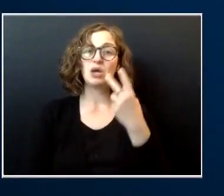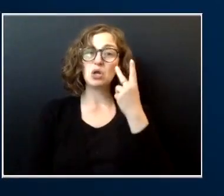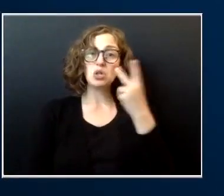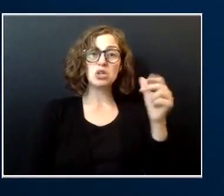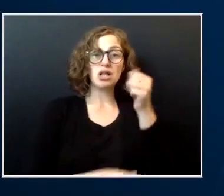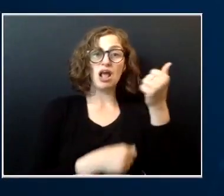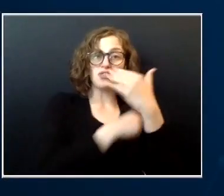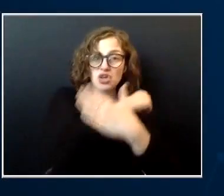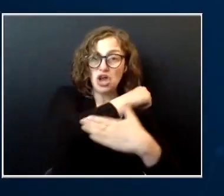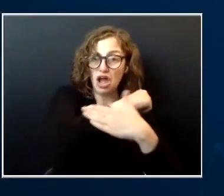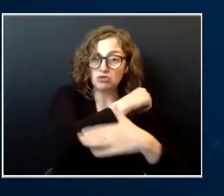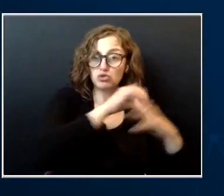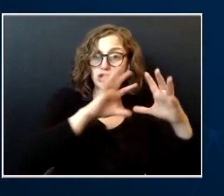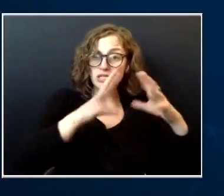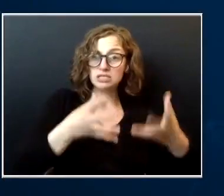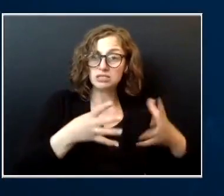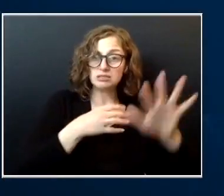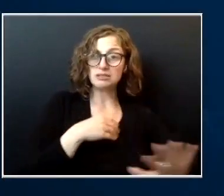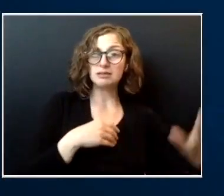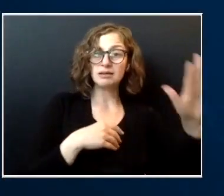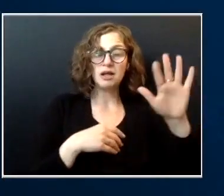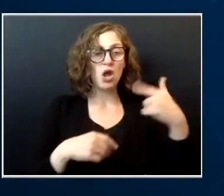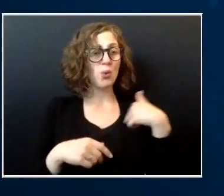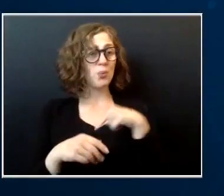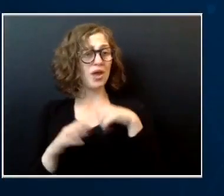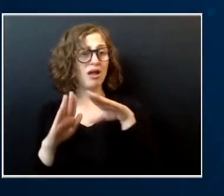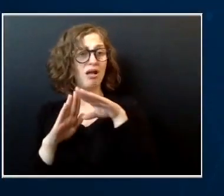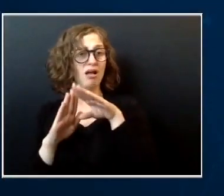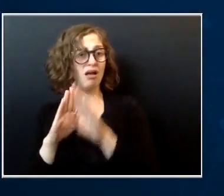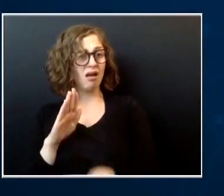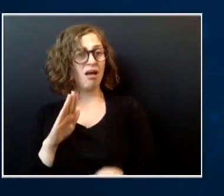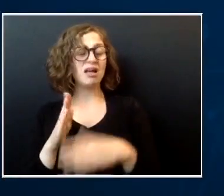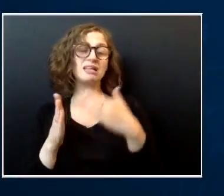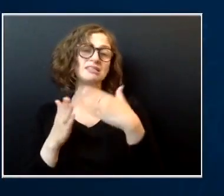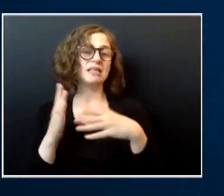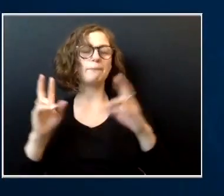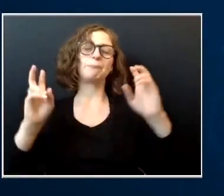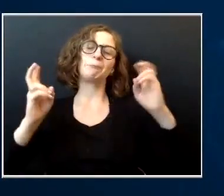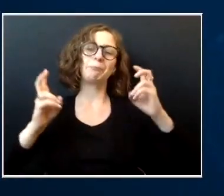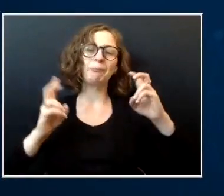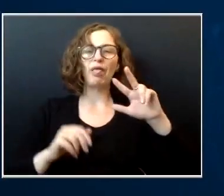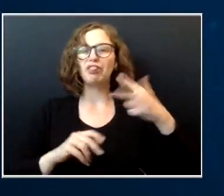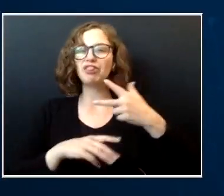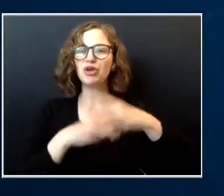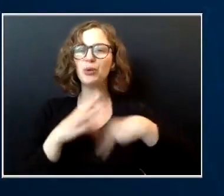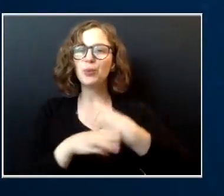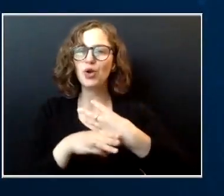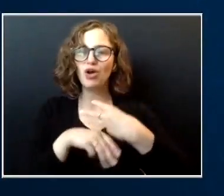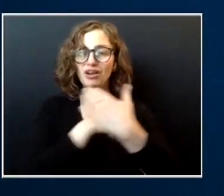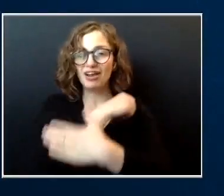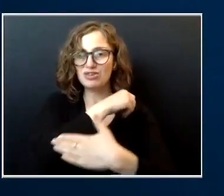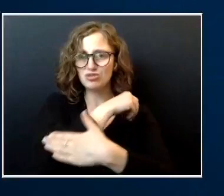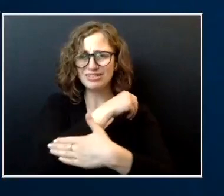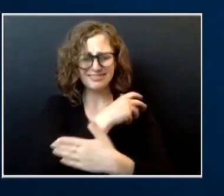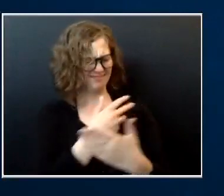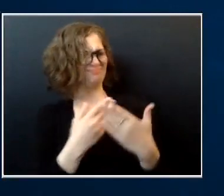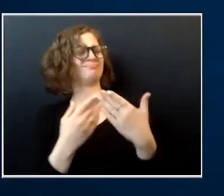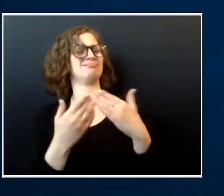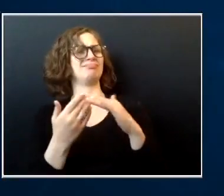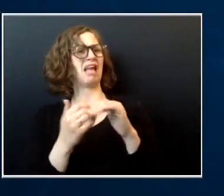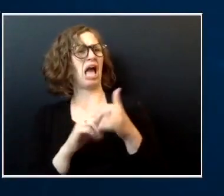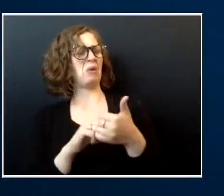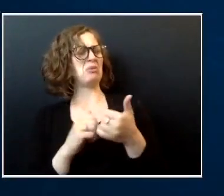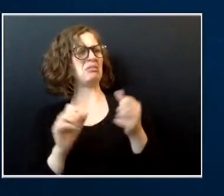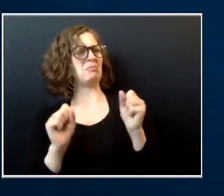fall below some countries that people would consider to be third world countries. And you're like, how the heck is that happening here in the United States? The